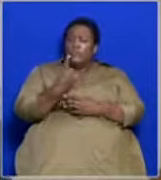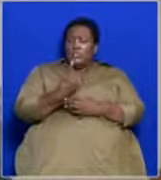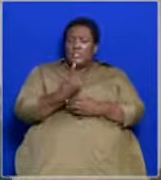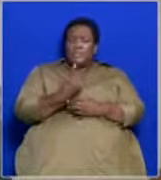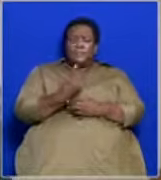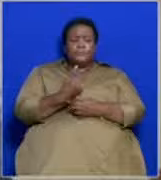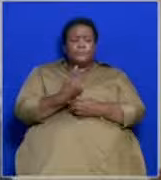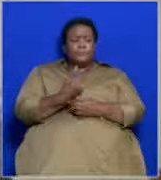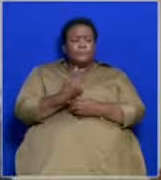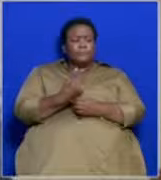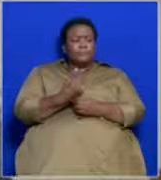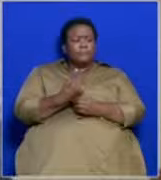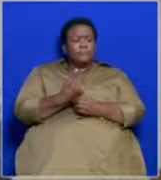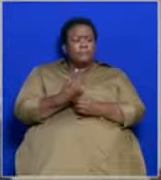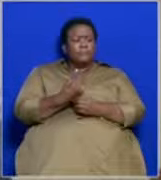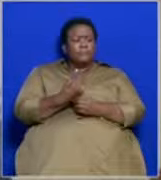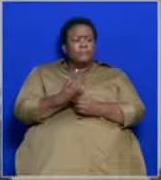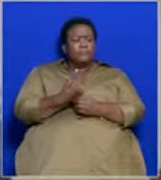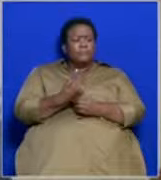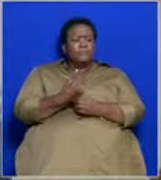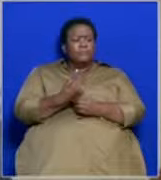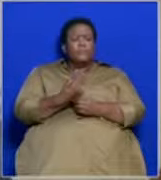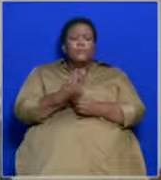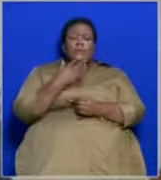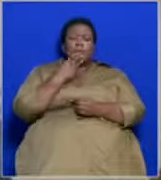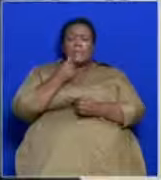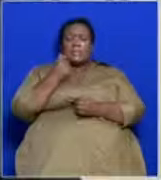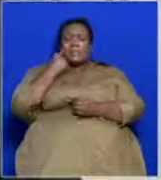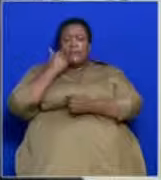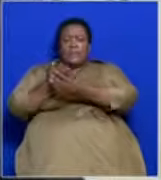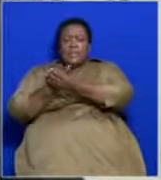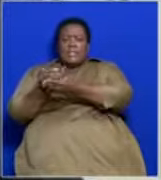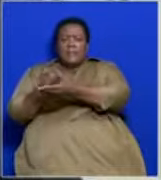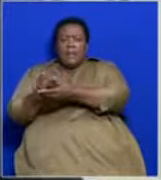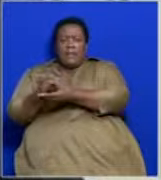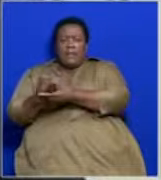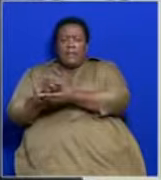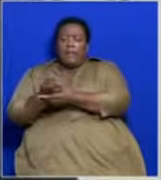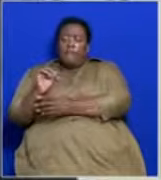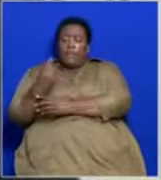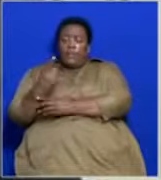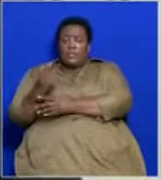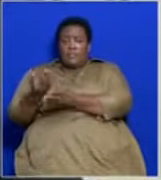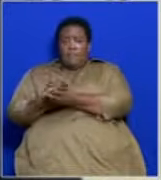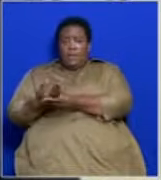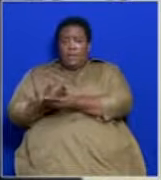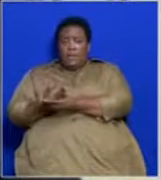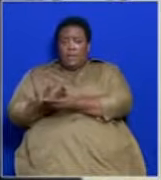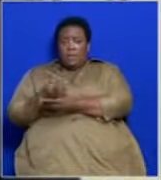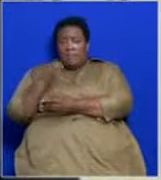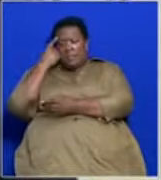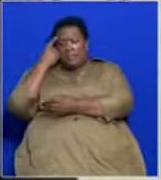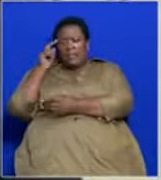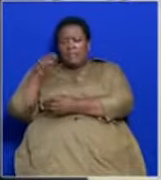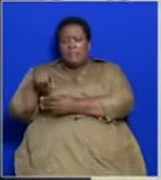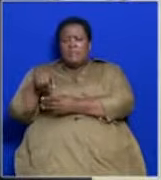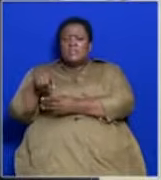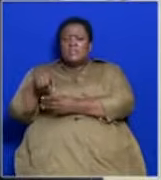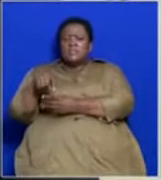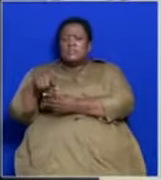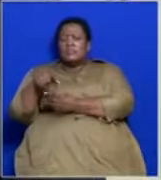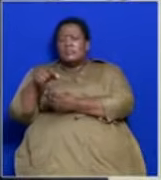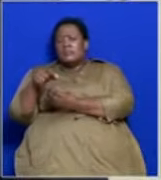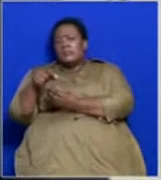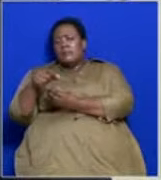please pull out your annexure file, the first file. So I think it should read Magagula annexures 2